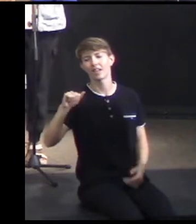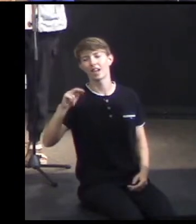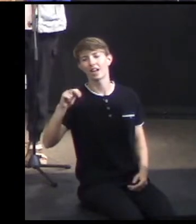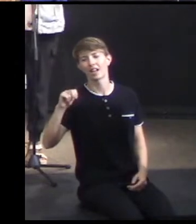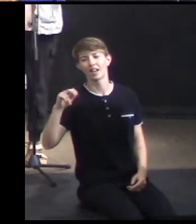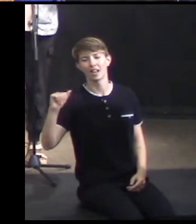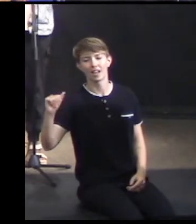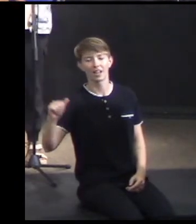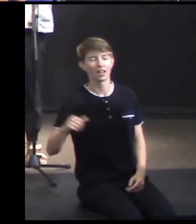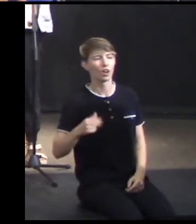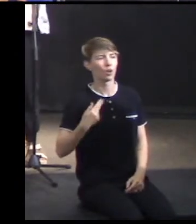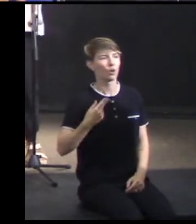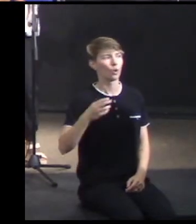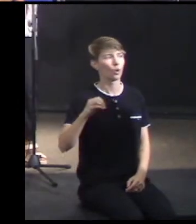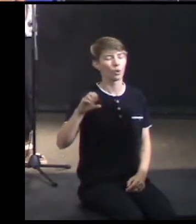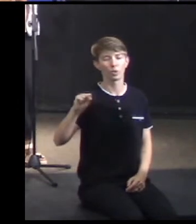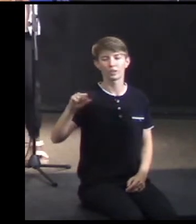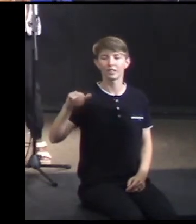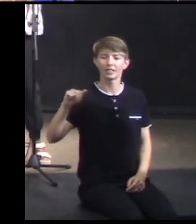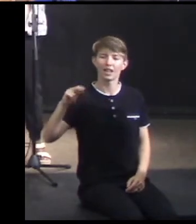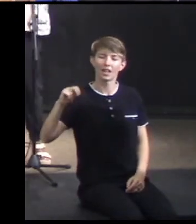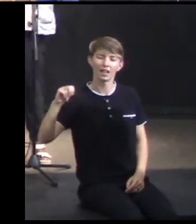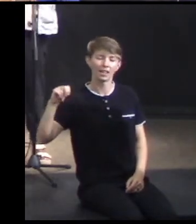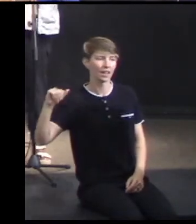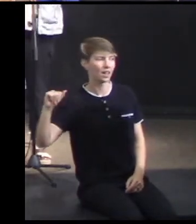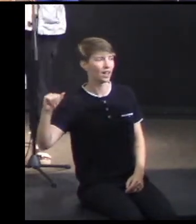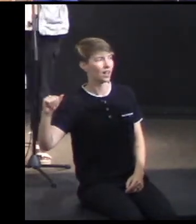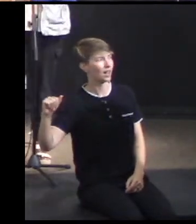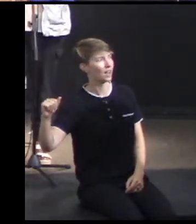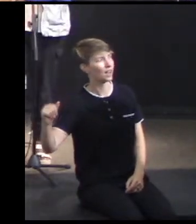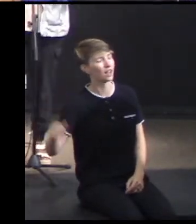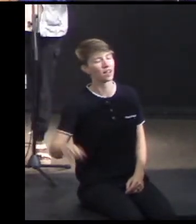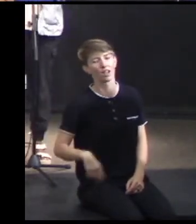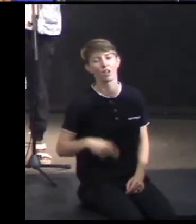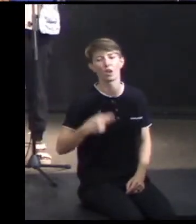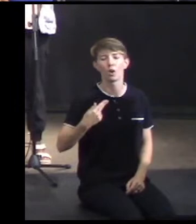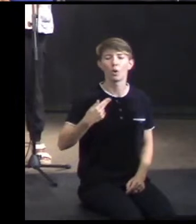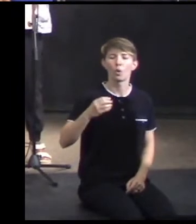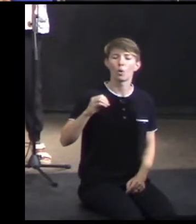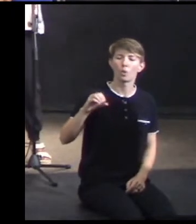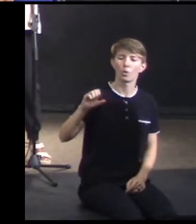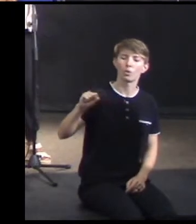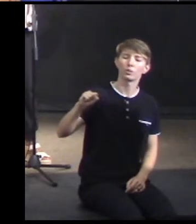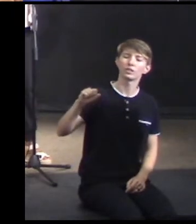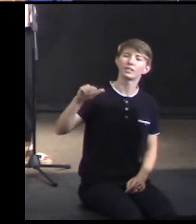Hosanna, oh, hosanna,